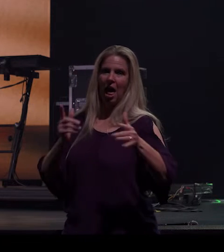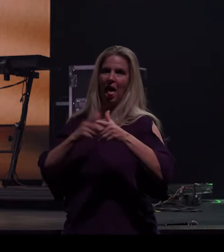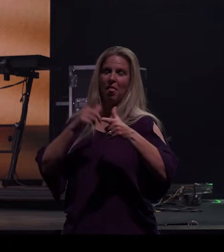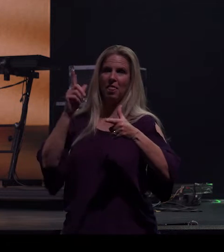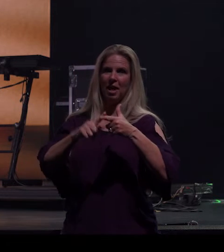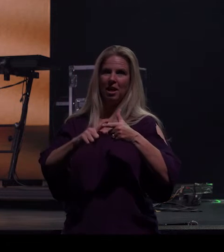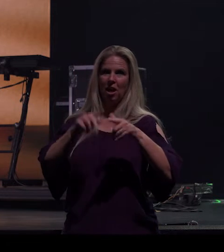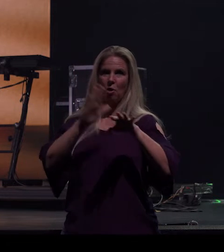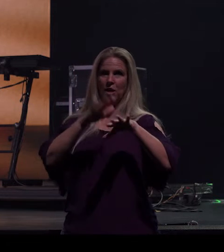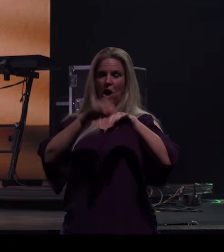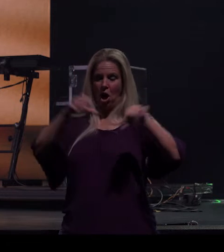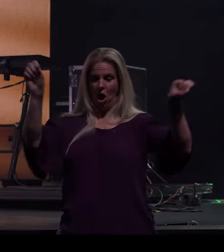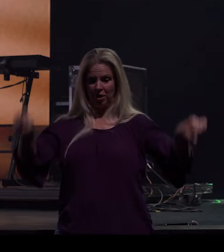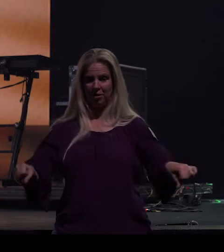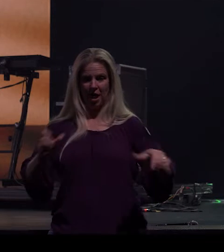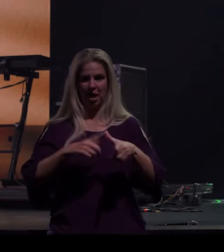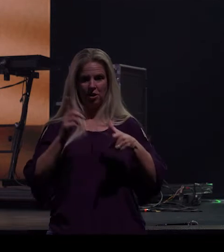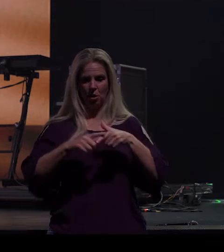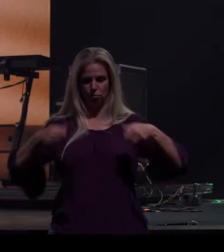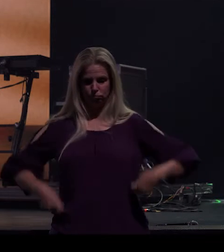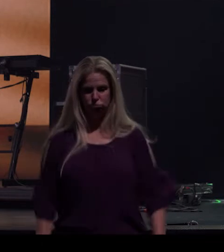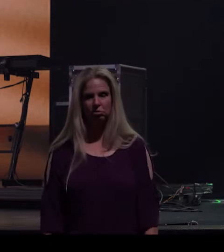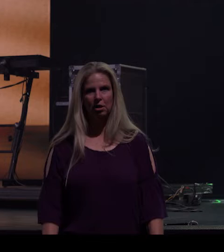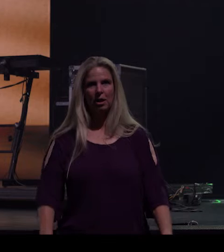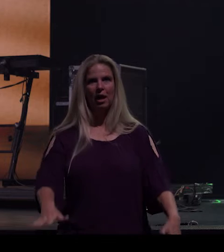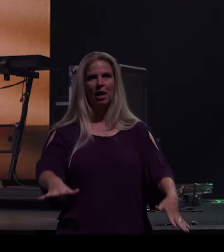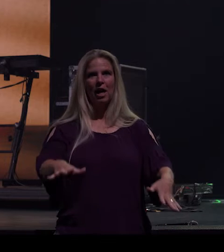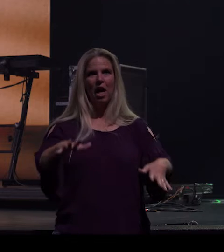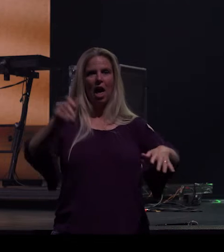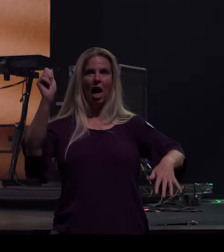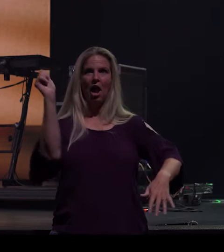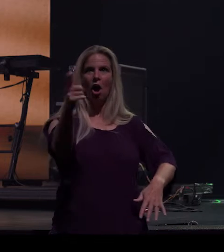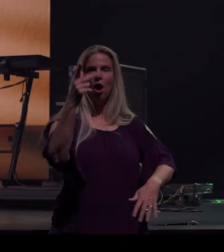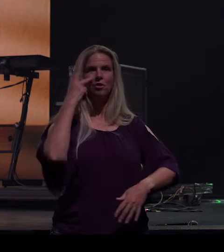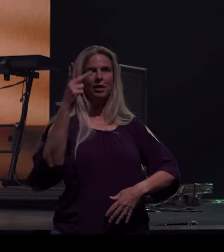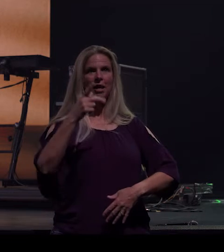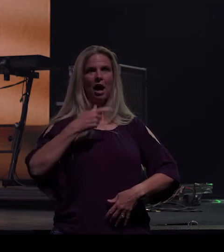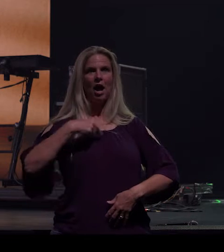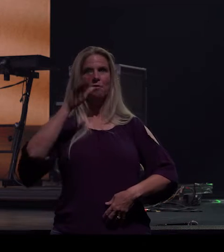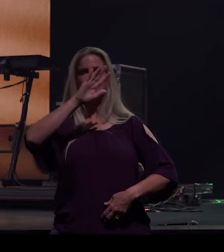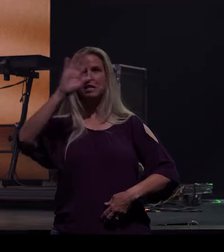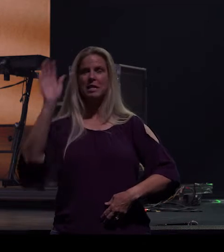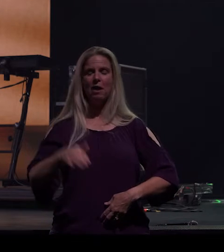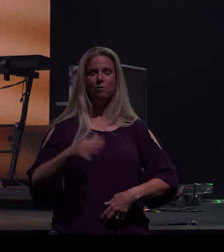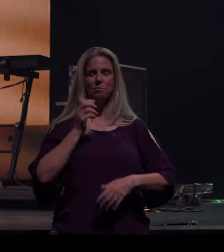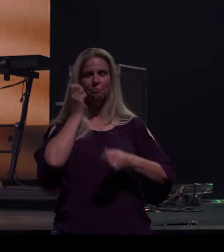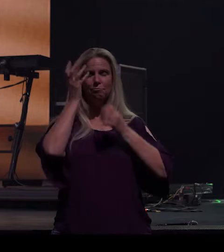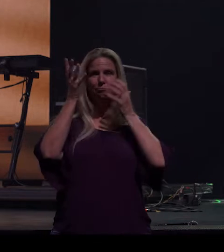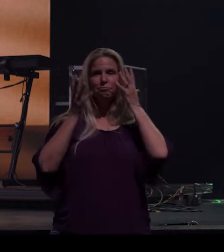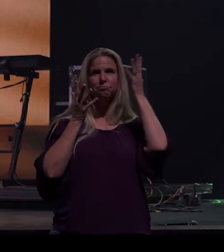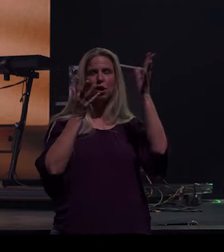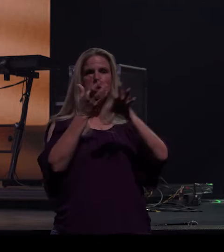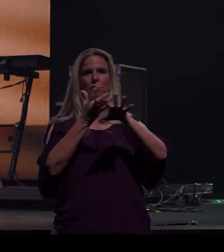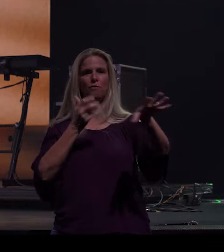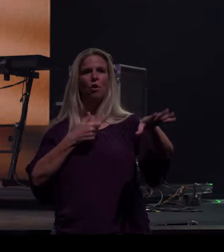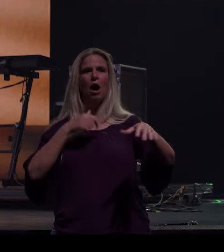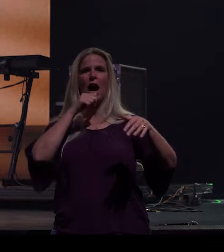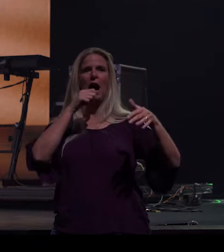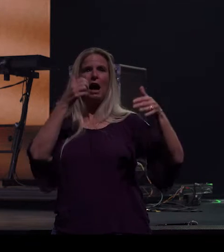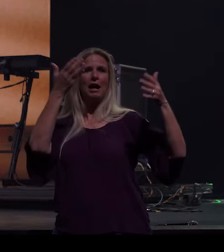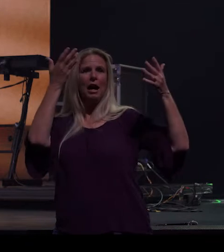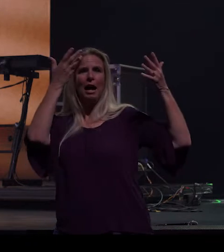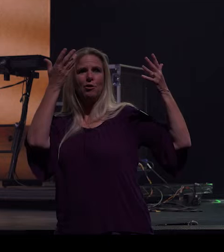was de-pantsed down to my boxers in front of everyone. He said, I've never been that embarrassed in my life. He said, I don't even know how it